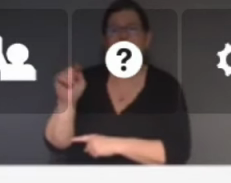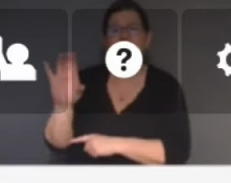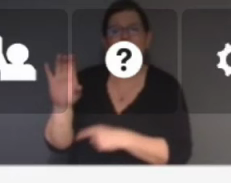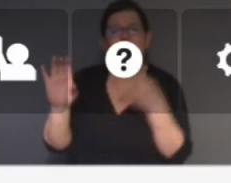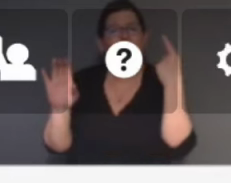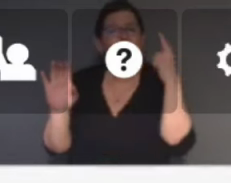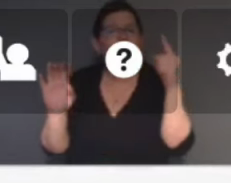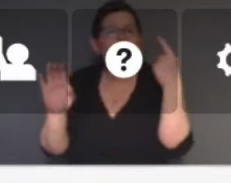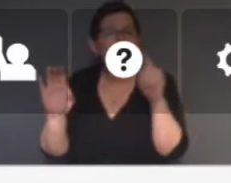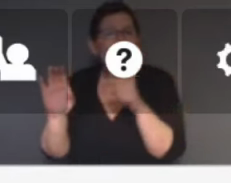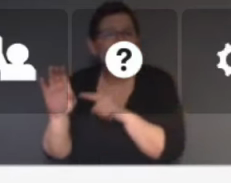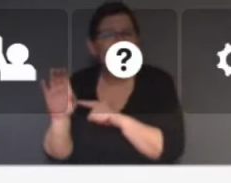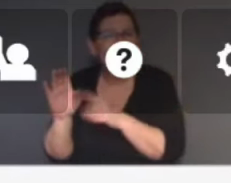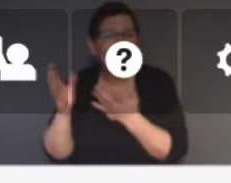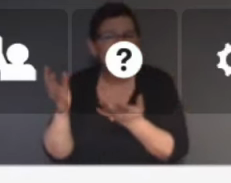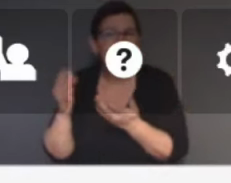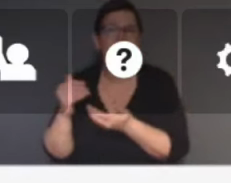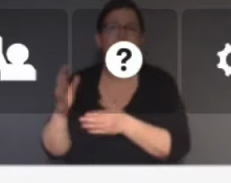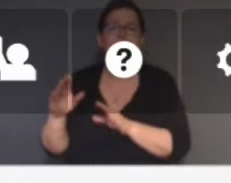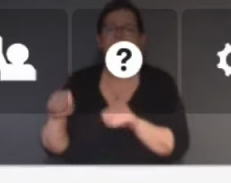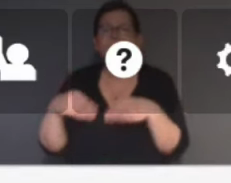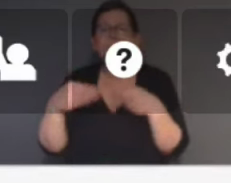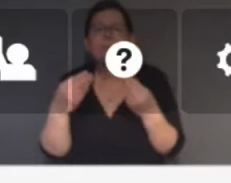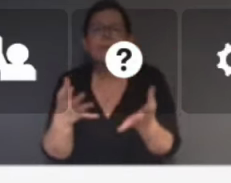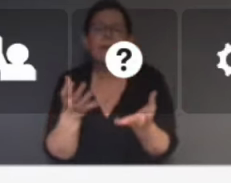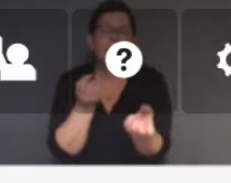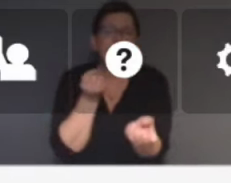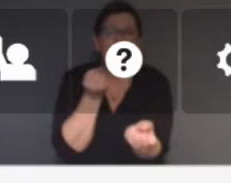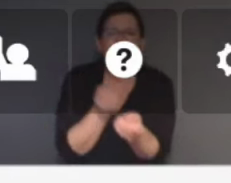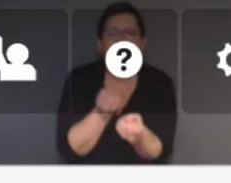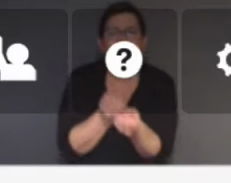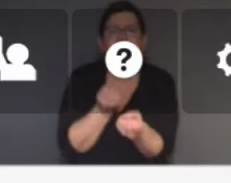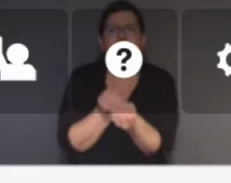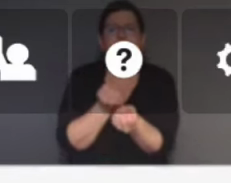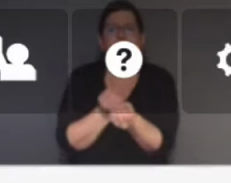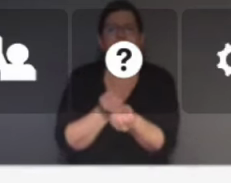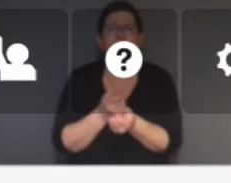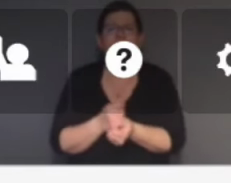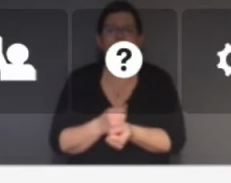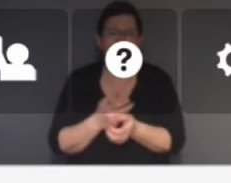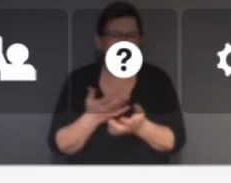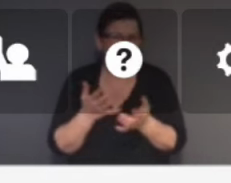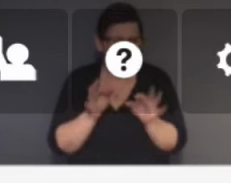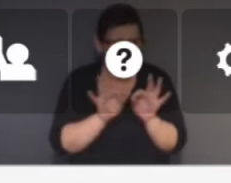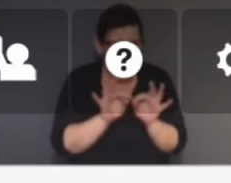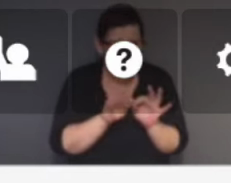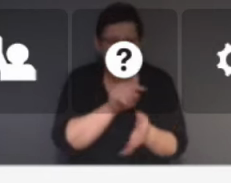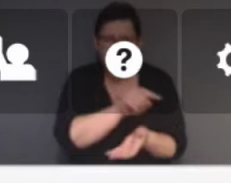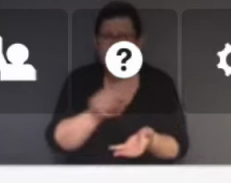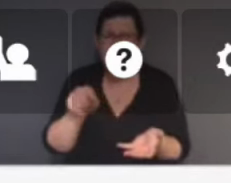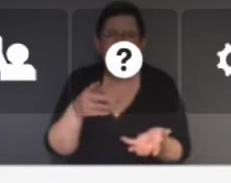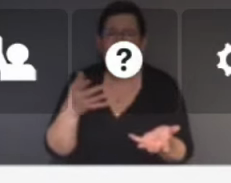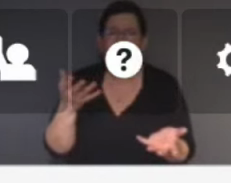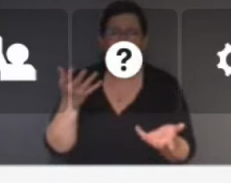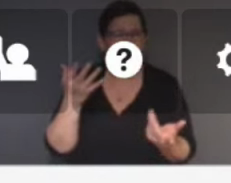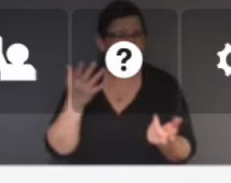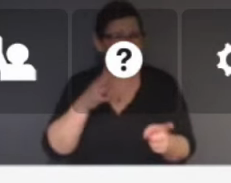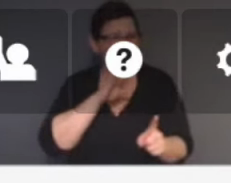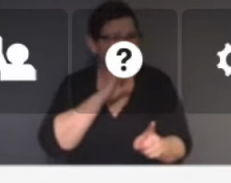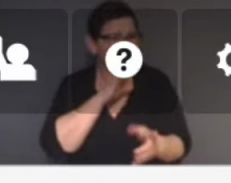costs that result from living with a disability. Being eligible for the